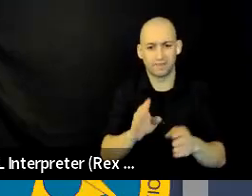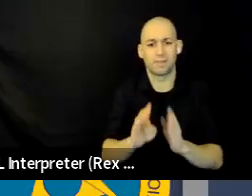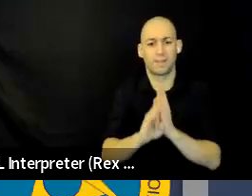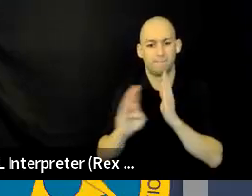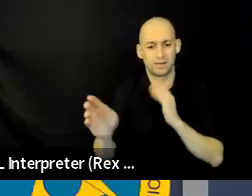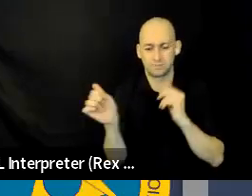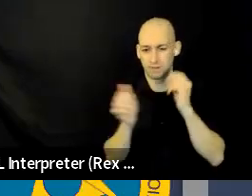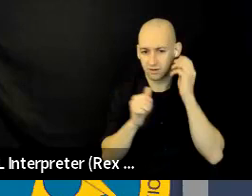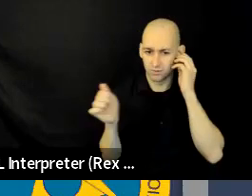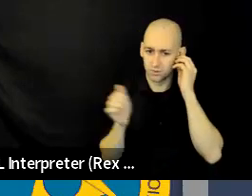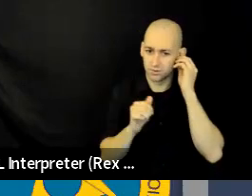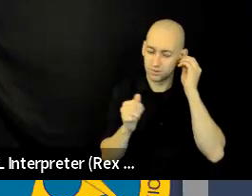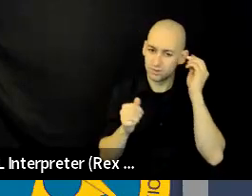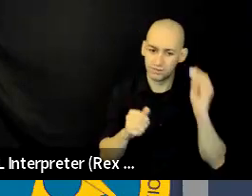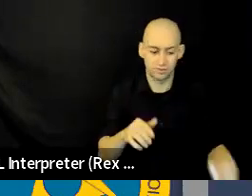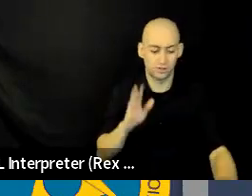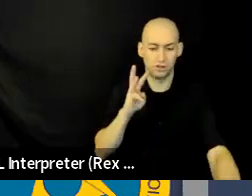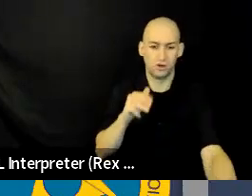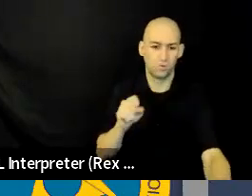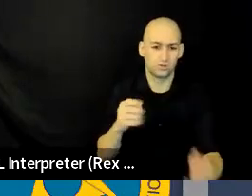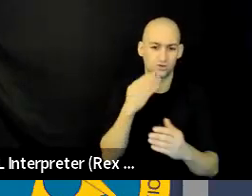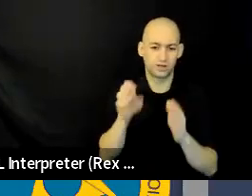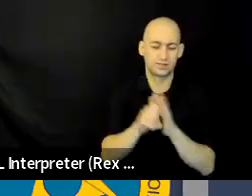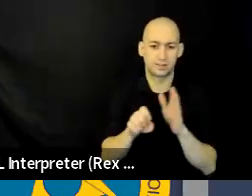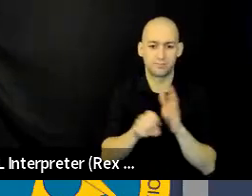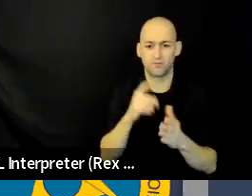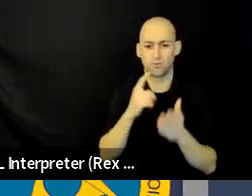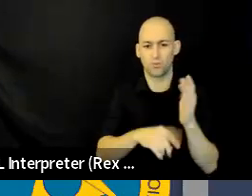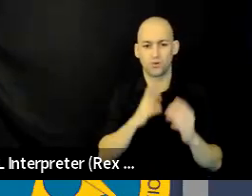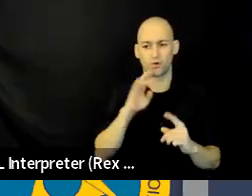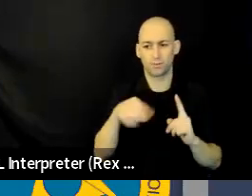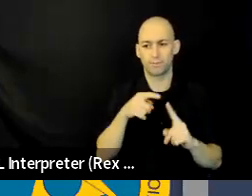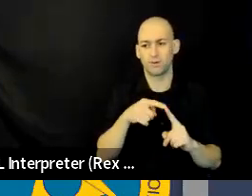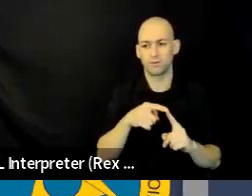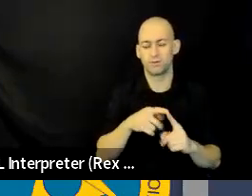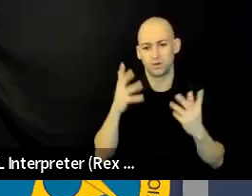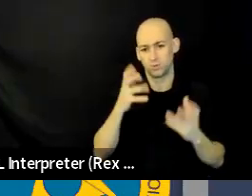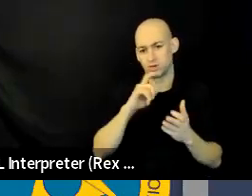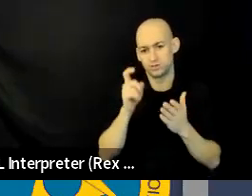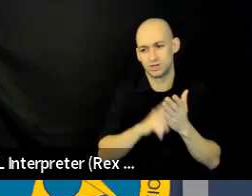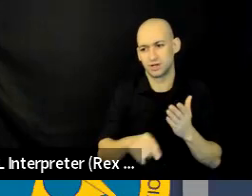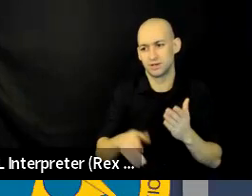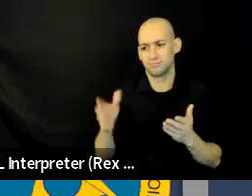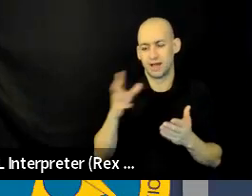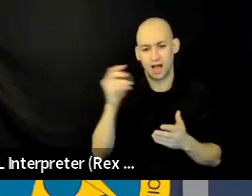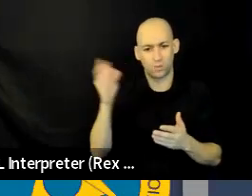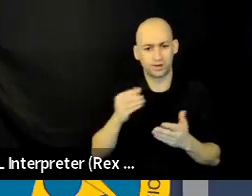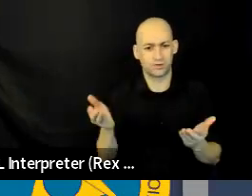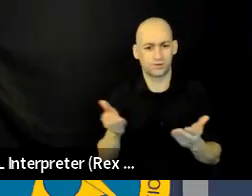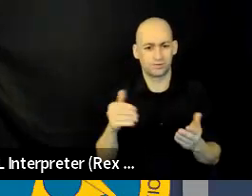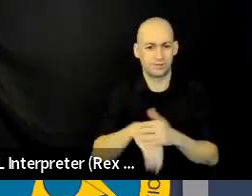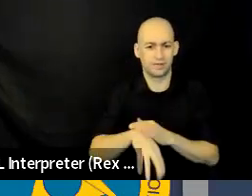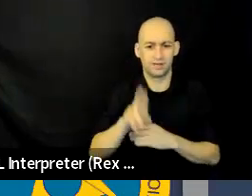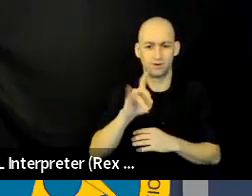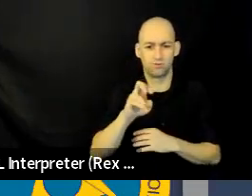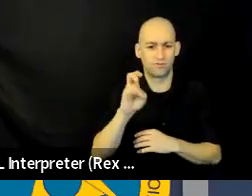by and picking them up. So it was a model for what we're talking about here. So you might want to check. Yeah, it's out here in Riverside somewhere. For sure.